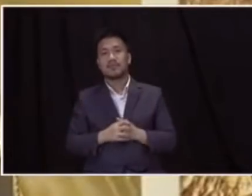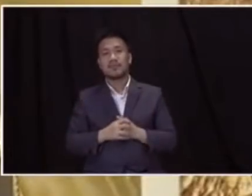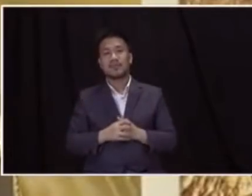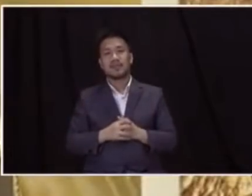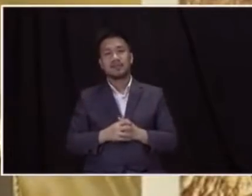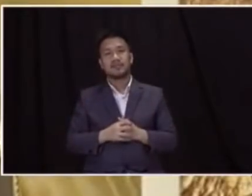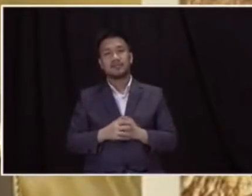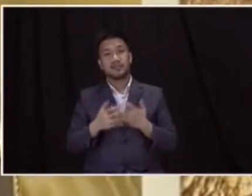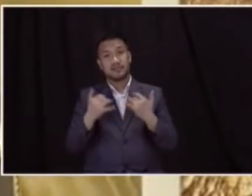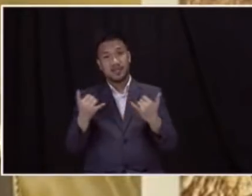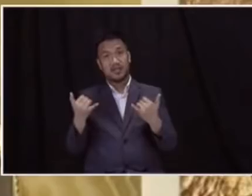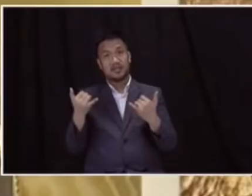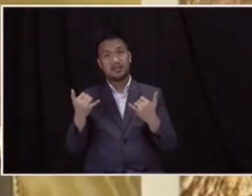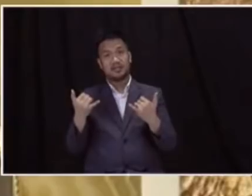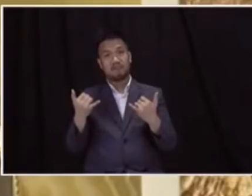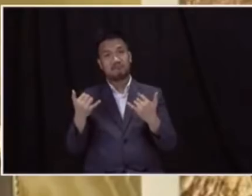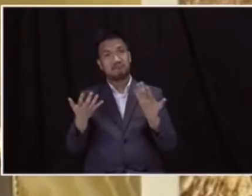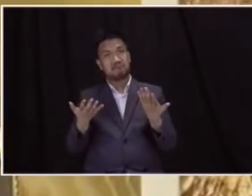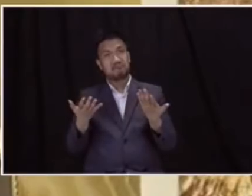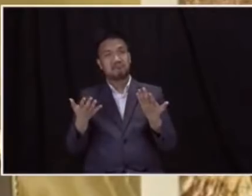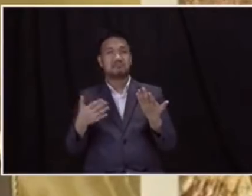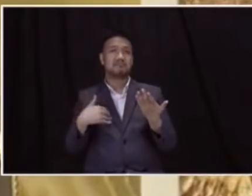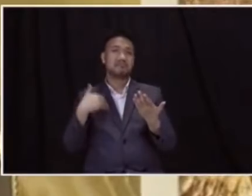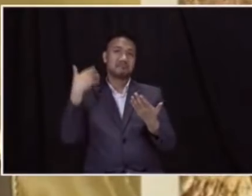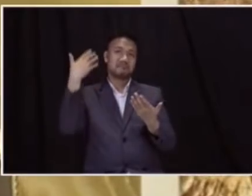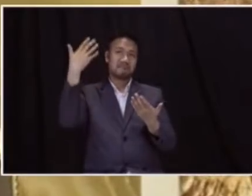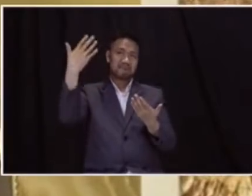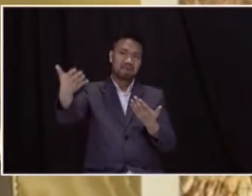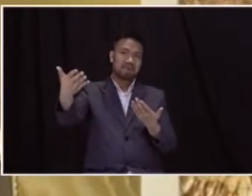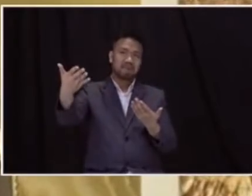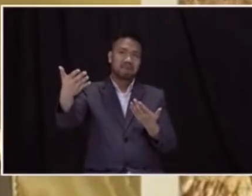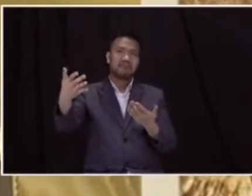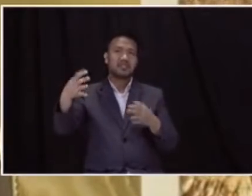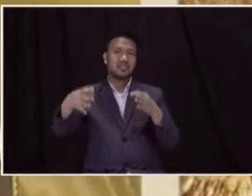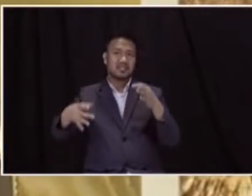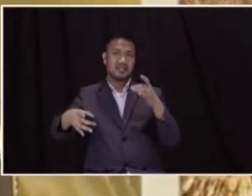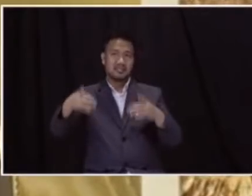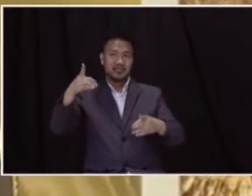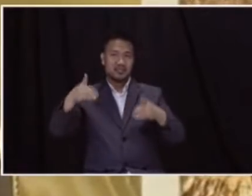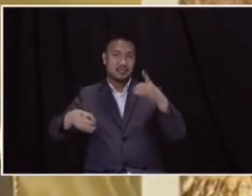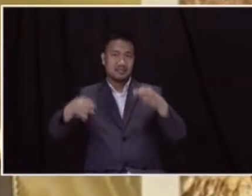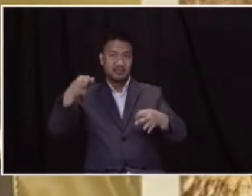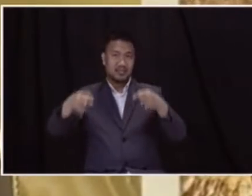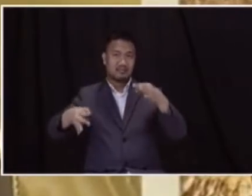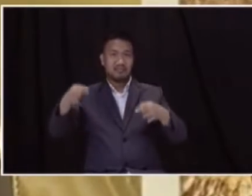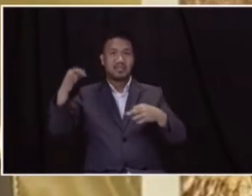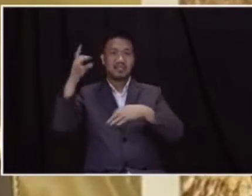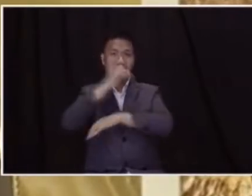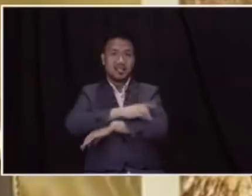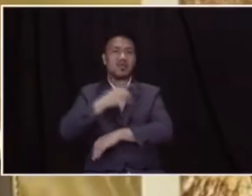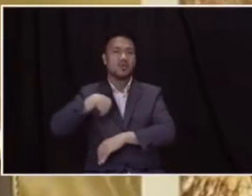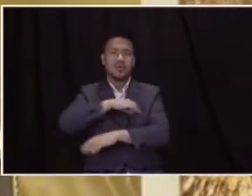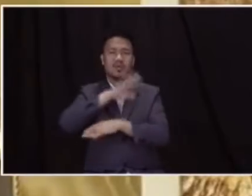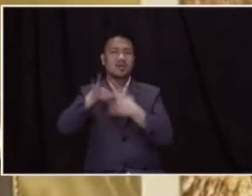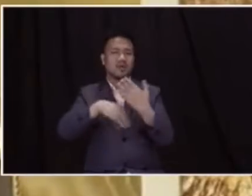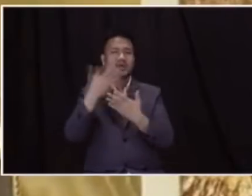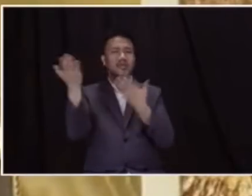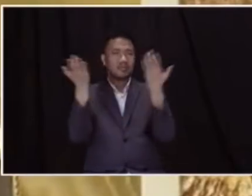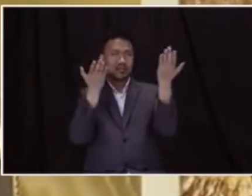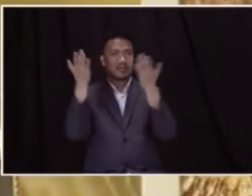On the day of judgment, we are but Christ's servants. And how blessed are